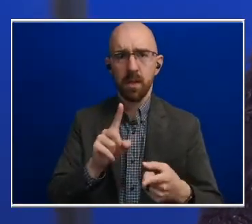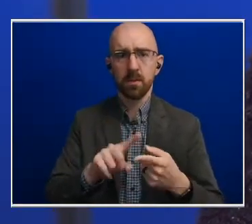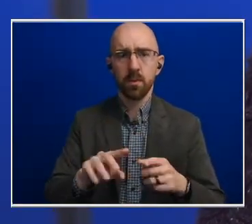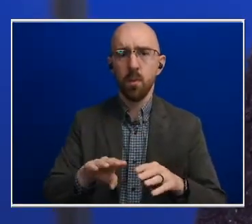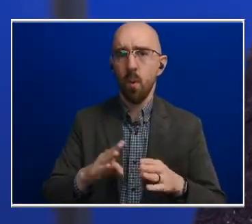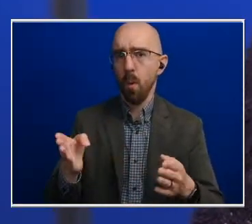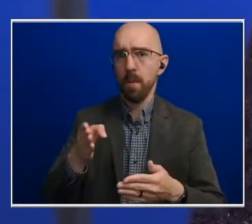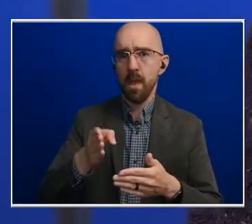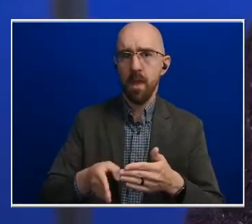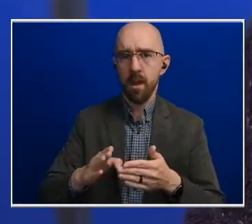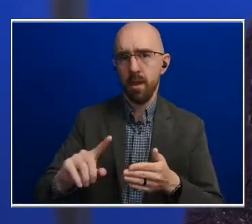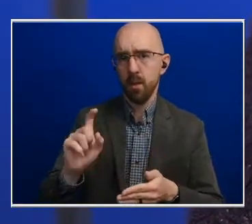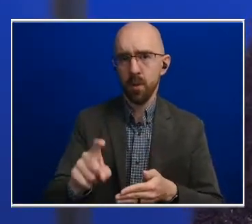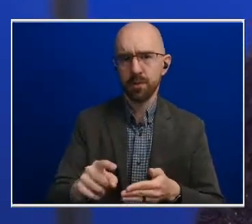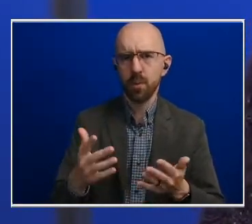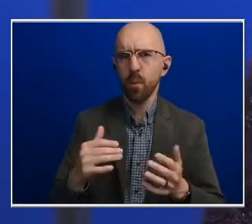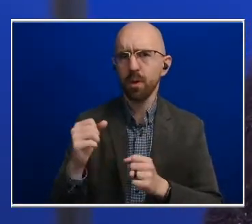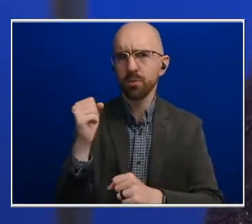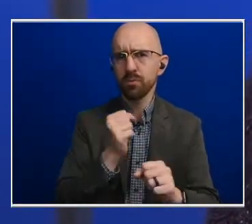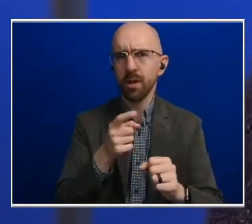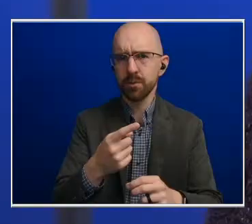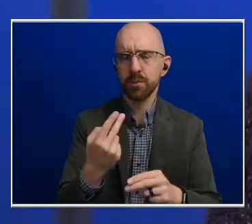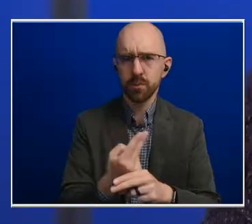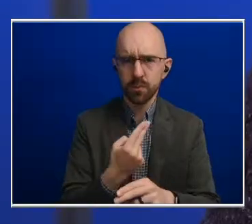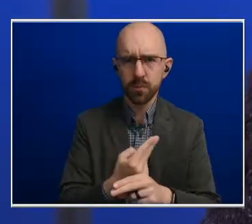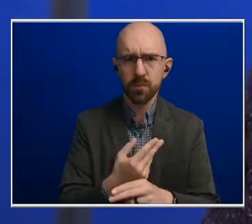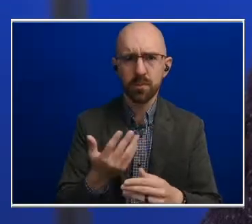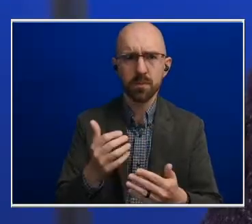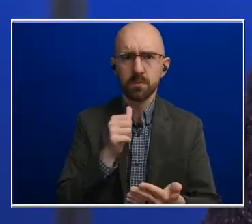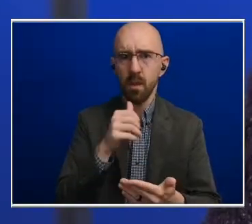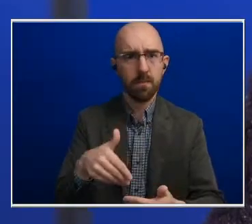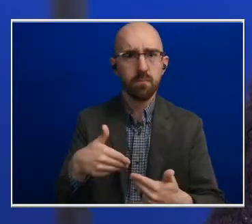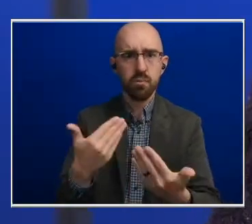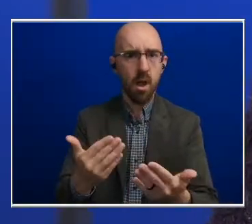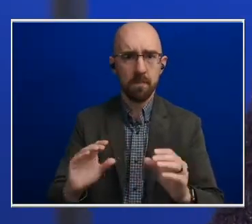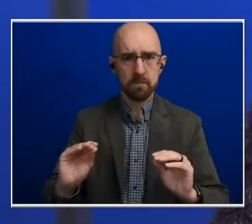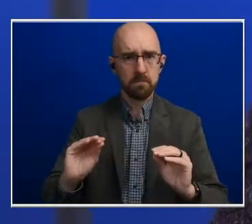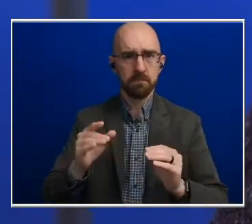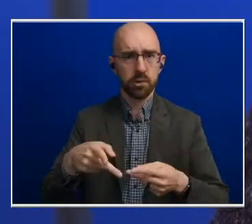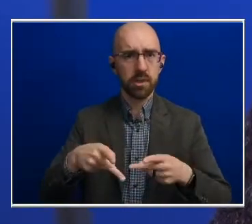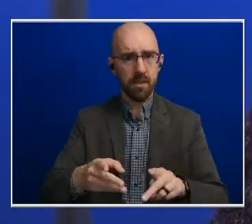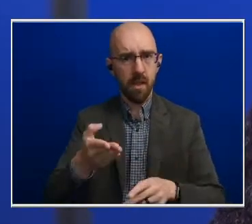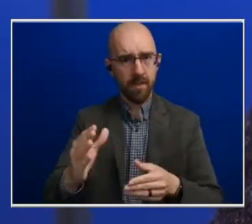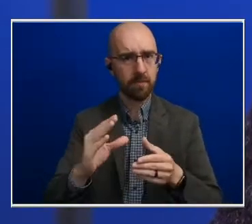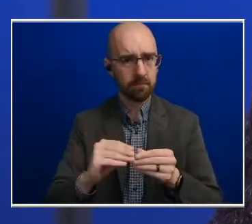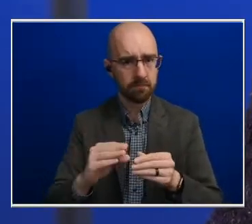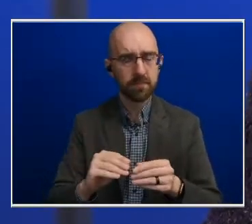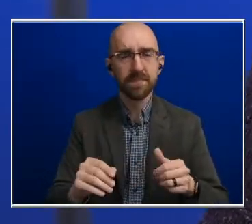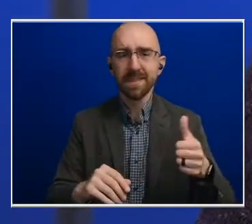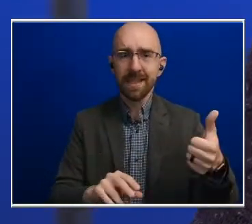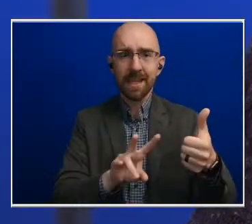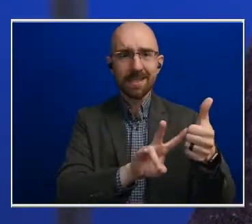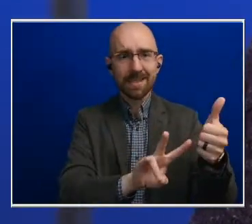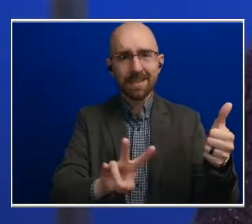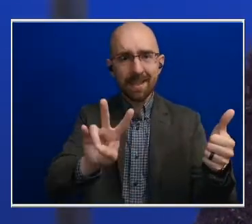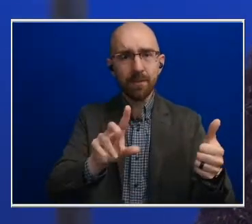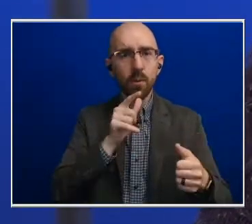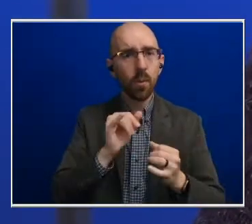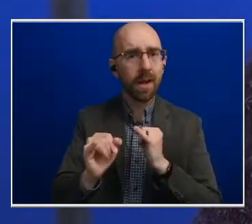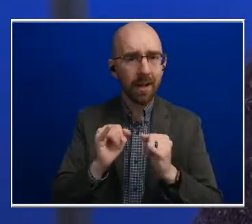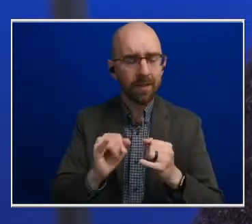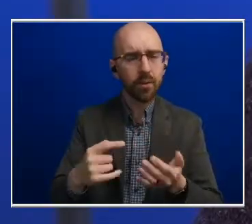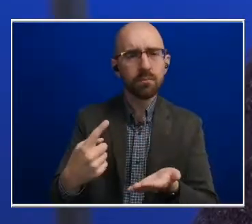what strategies are you using, it wasn't prompted at all. 7 of the 10 kids that were interviewed talked about how they were using